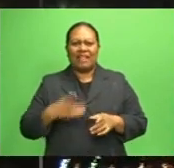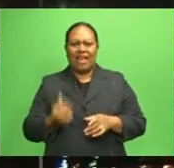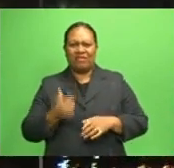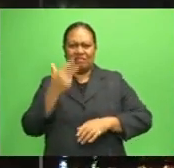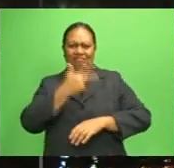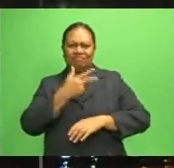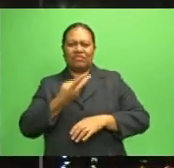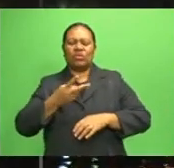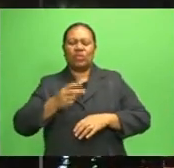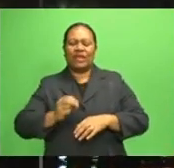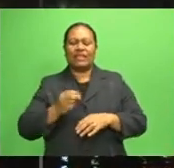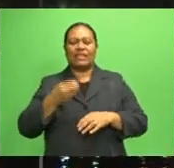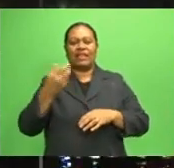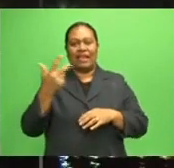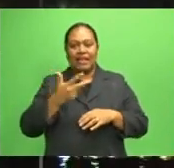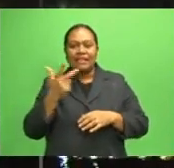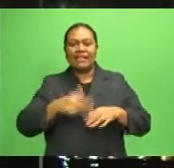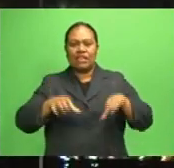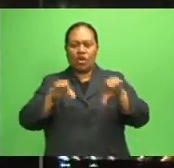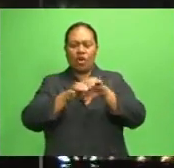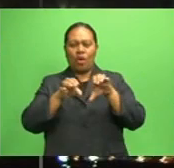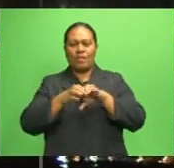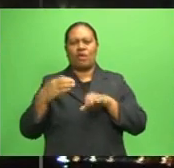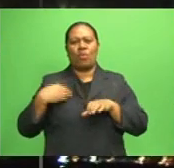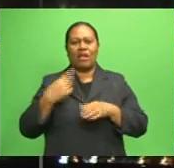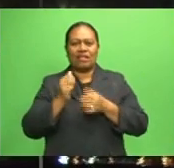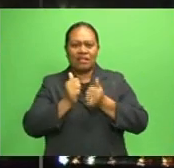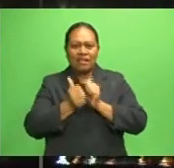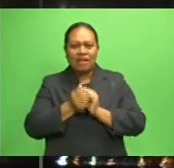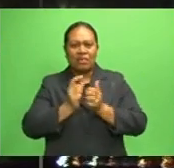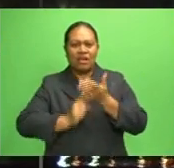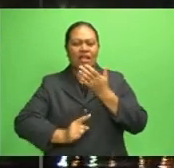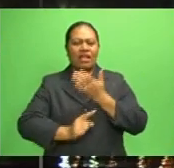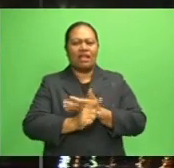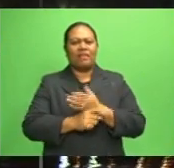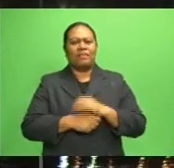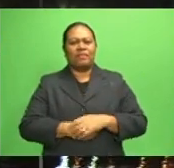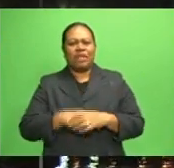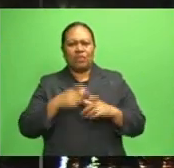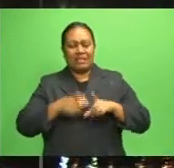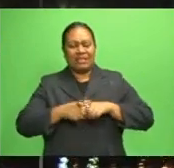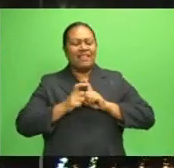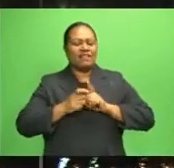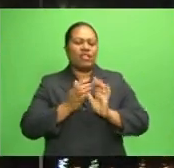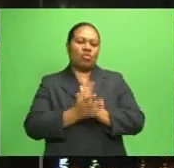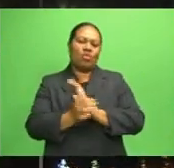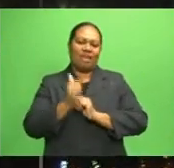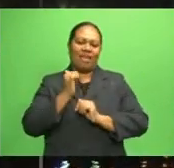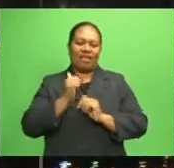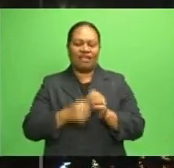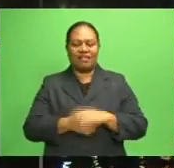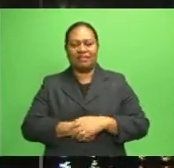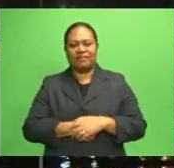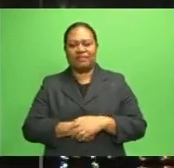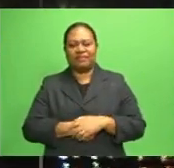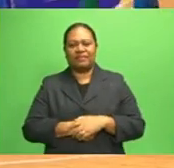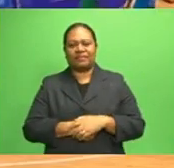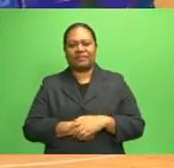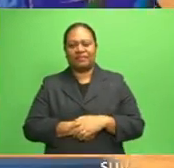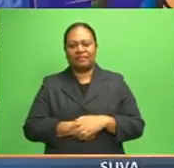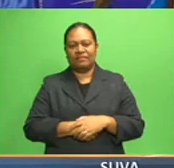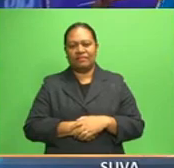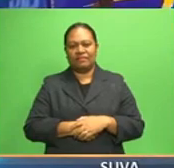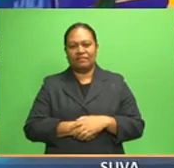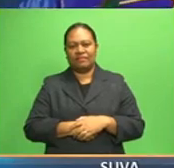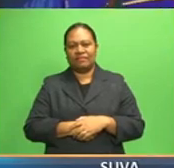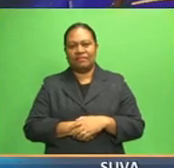at the 2018 Commonwealth Games, Wanga-Paul was in a dilemma on whether to return. Karatavi with the details. She's with the